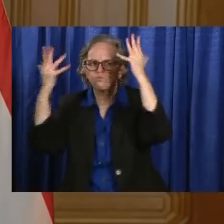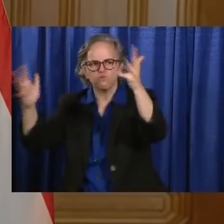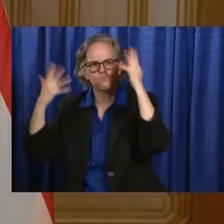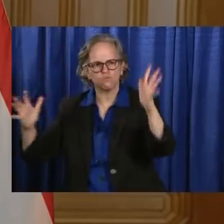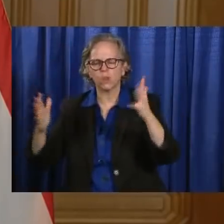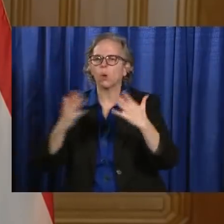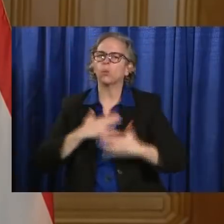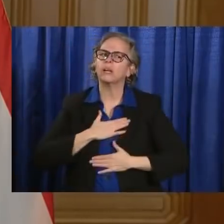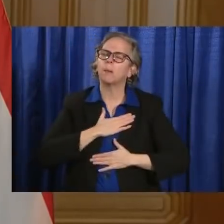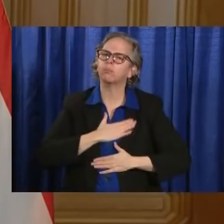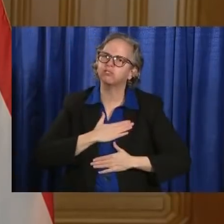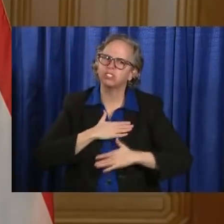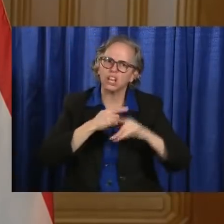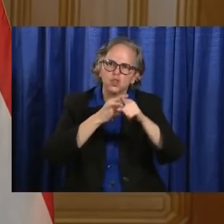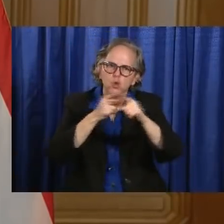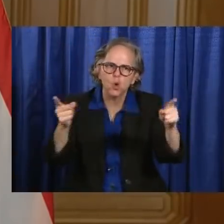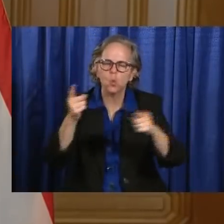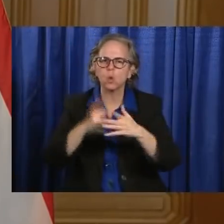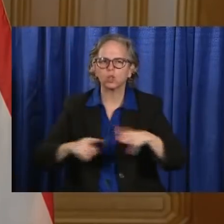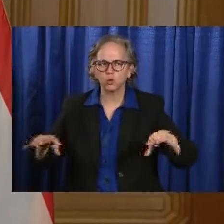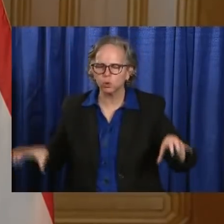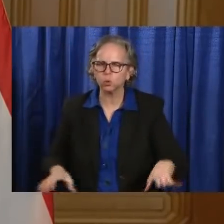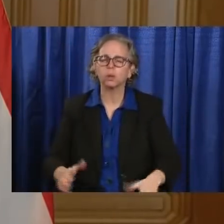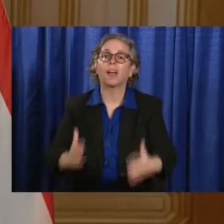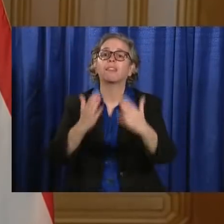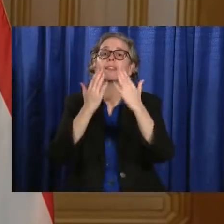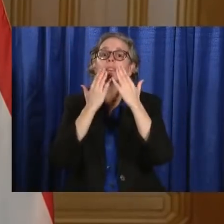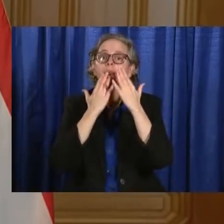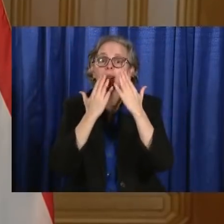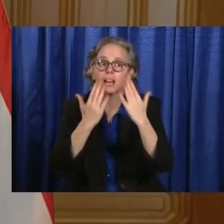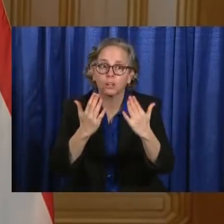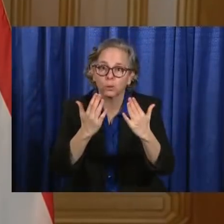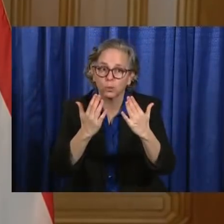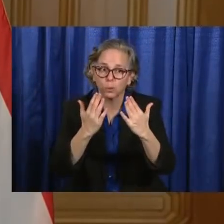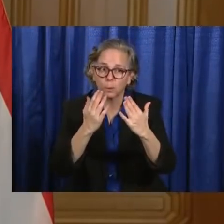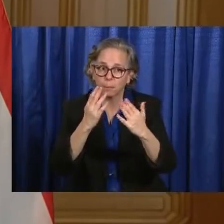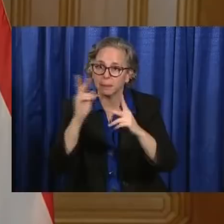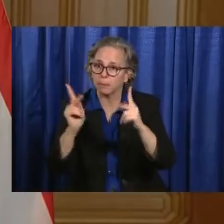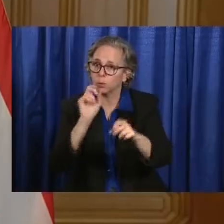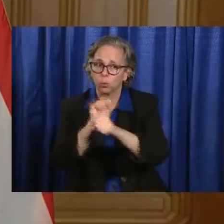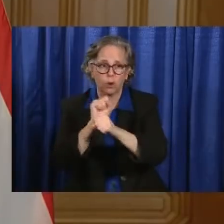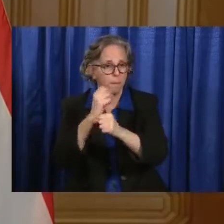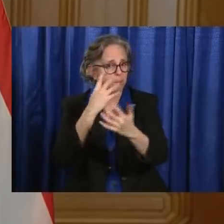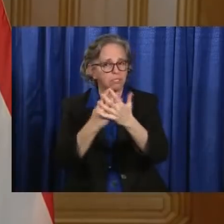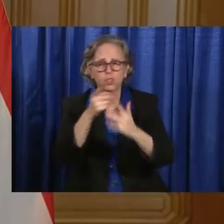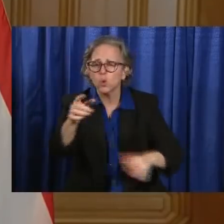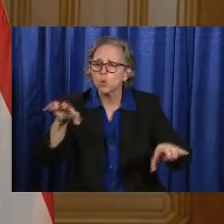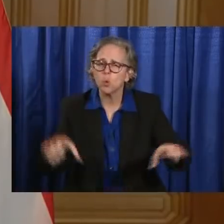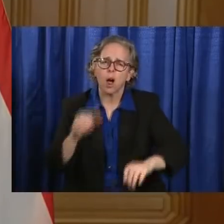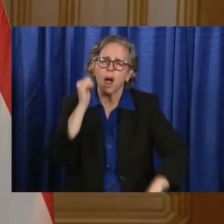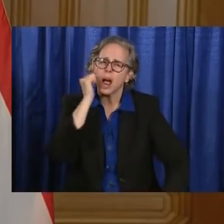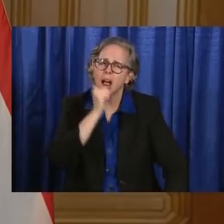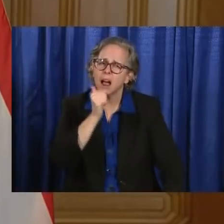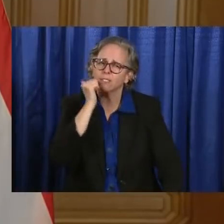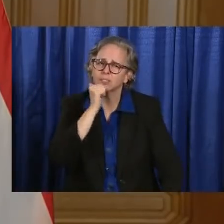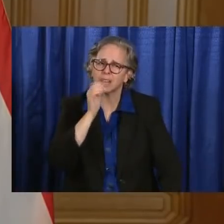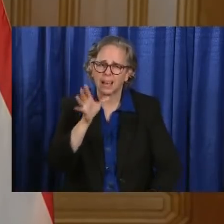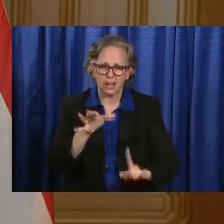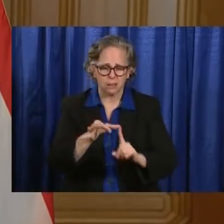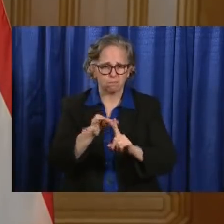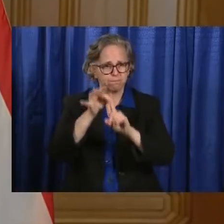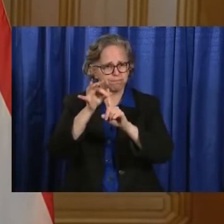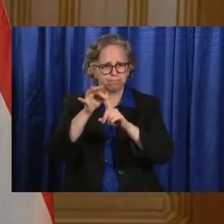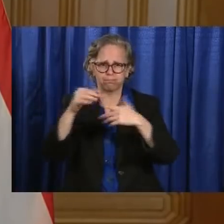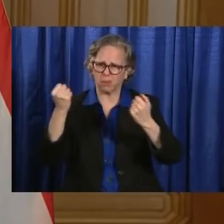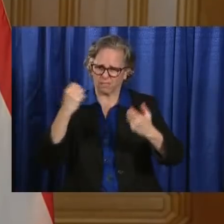and want to thank you for that. Appreciate what you do every day, but also during this coronavirus